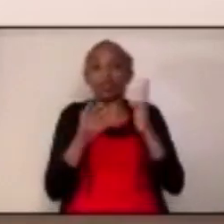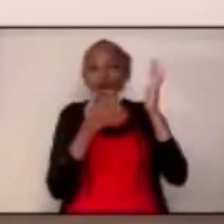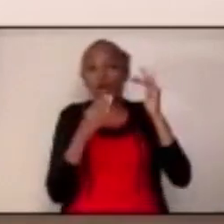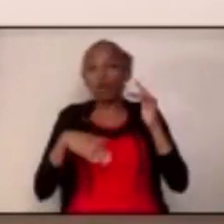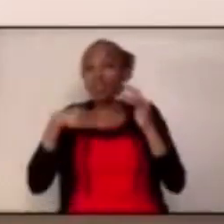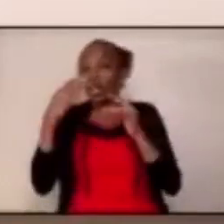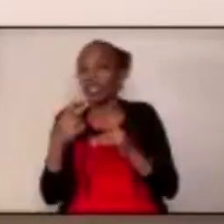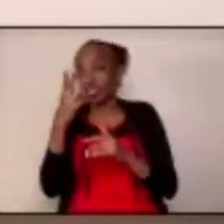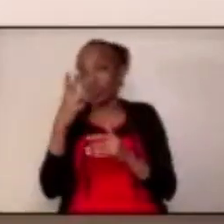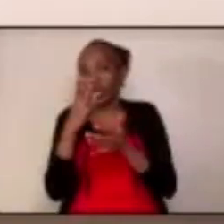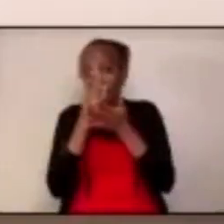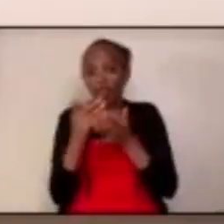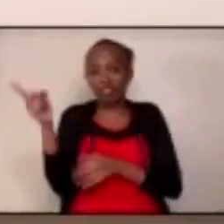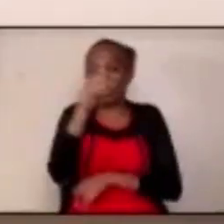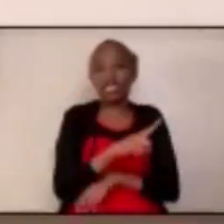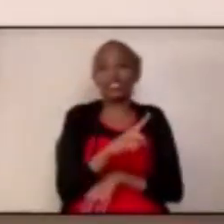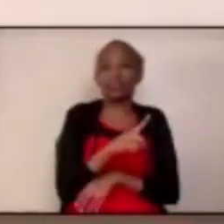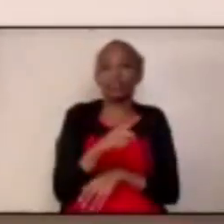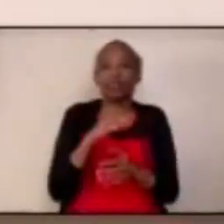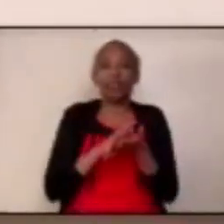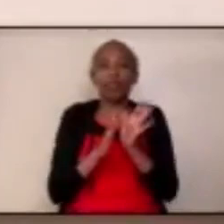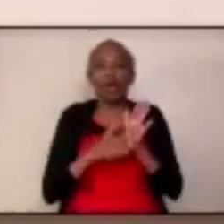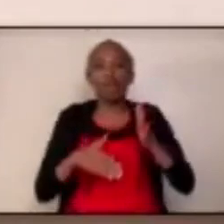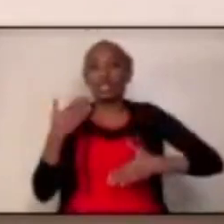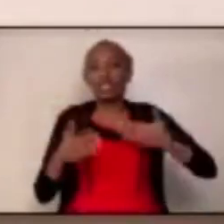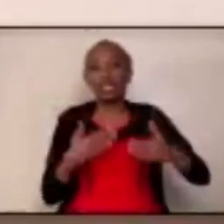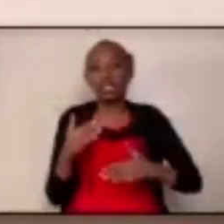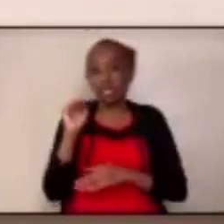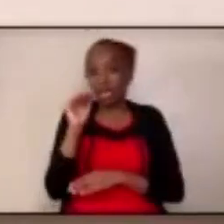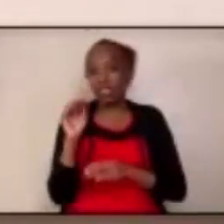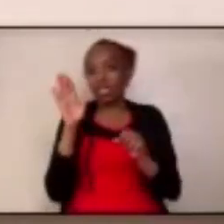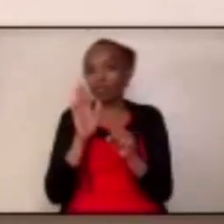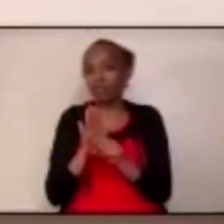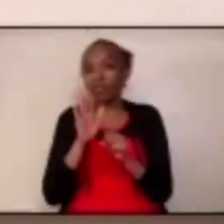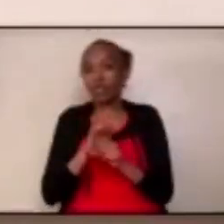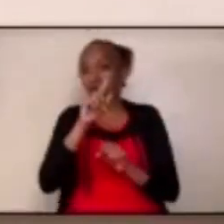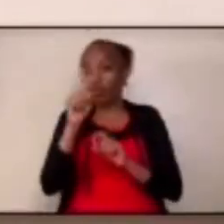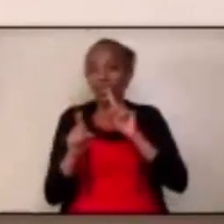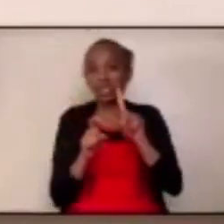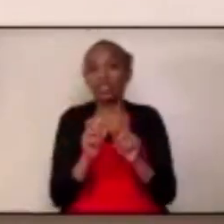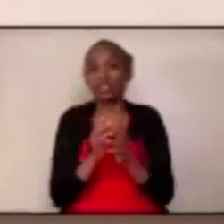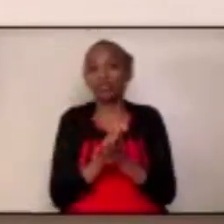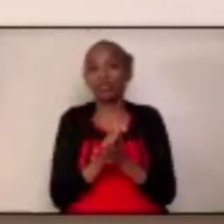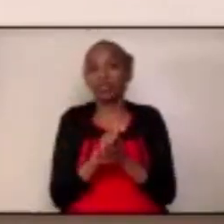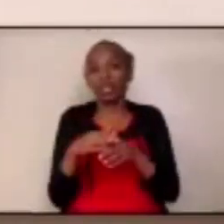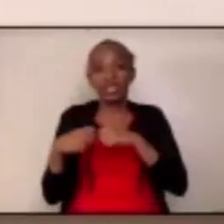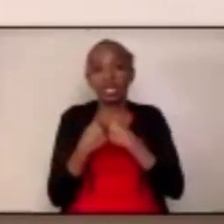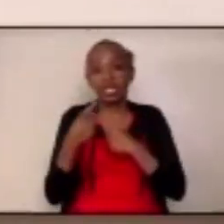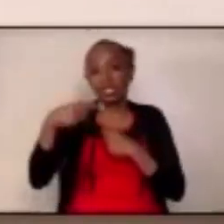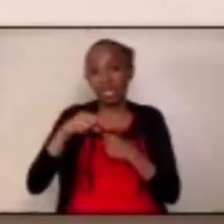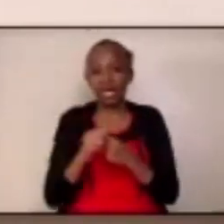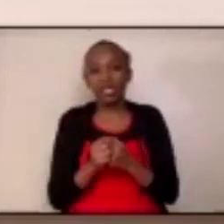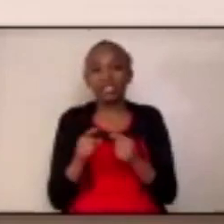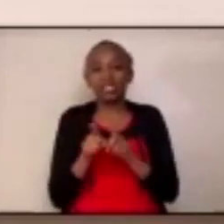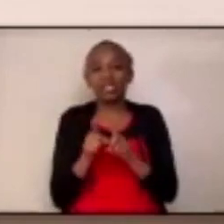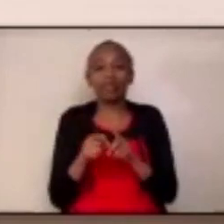next 2.5 days is going to be exciting. Ask as many questions. Challenge us as